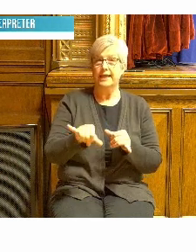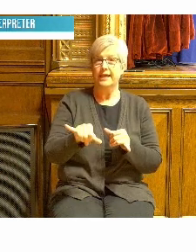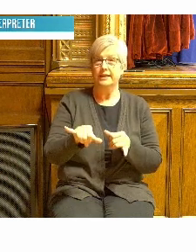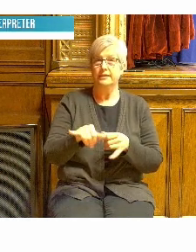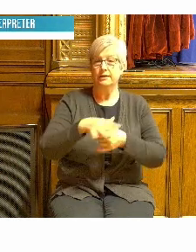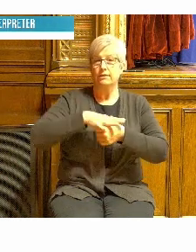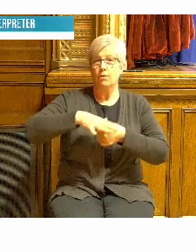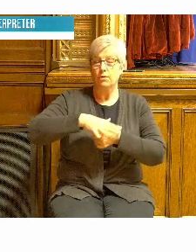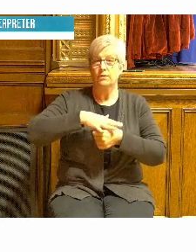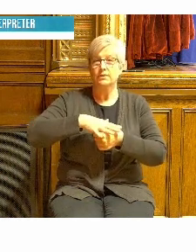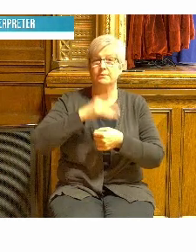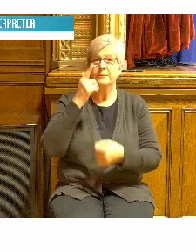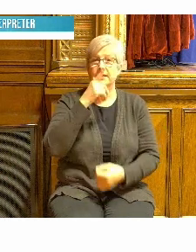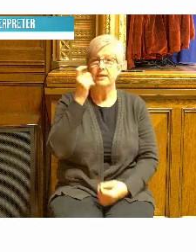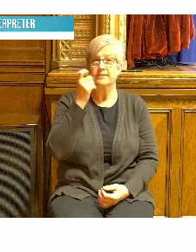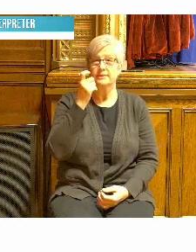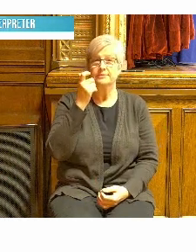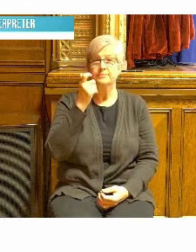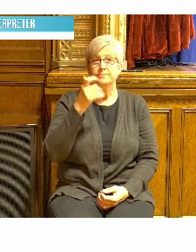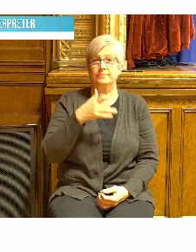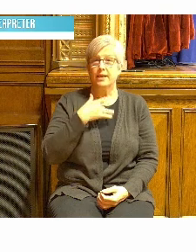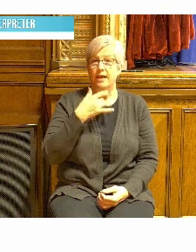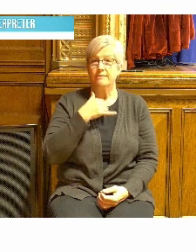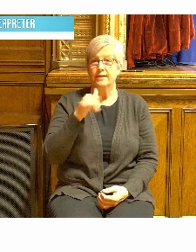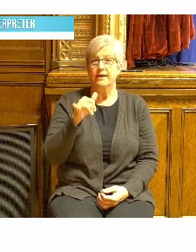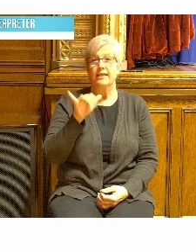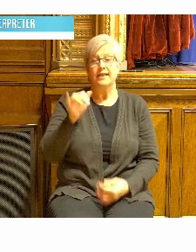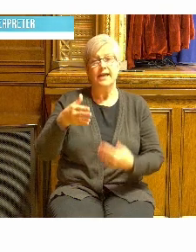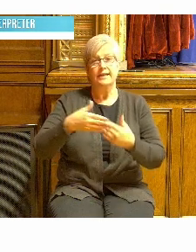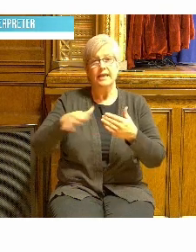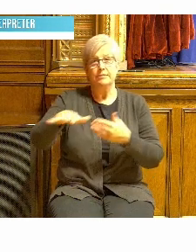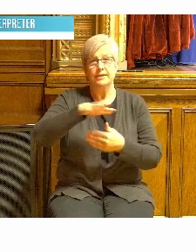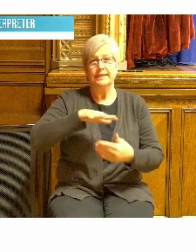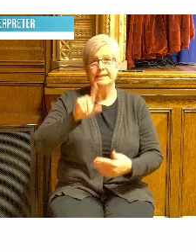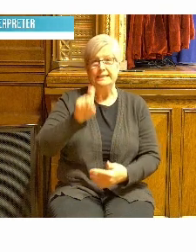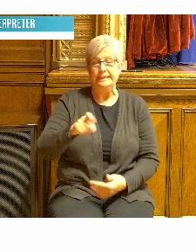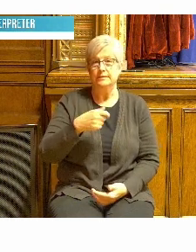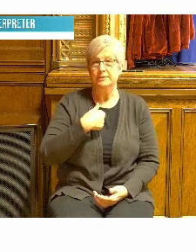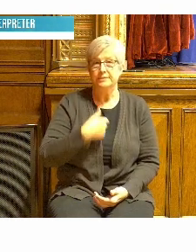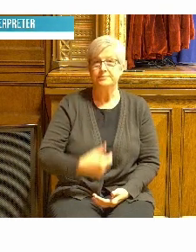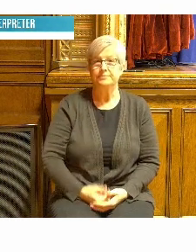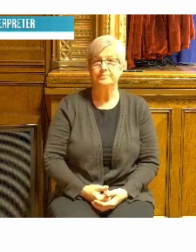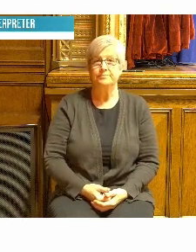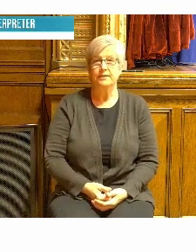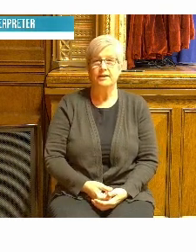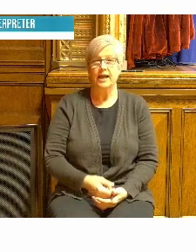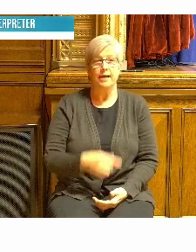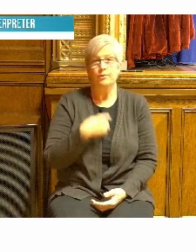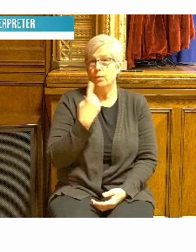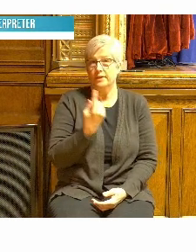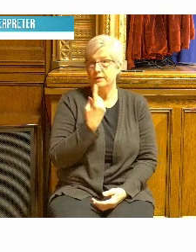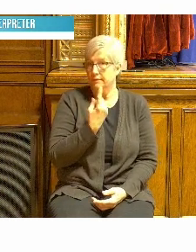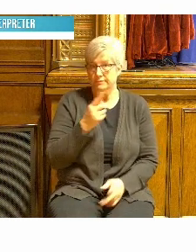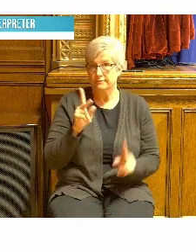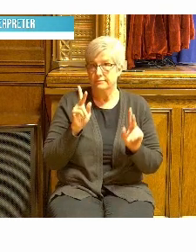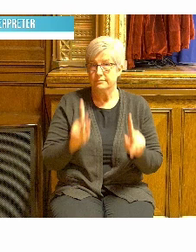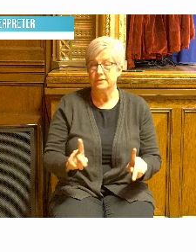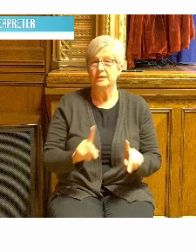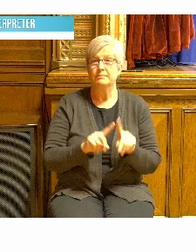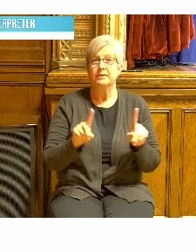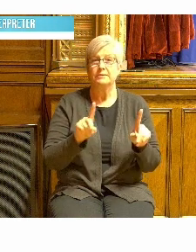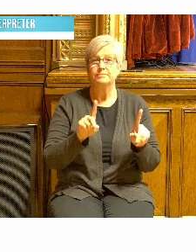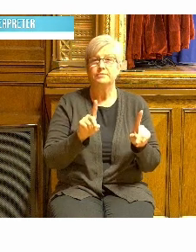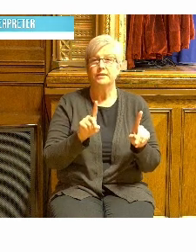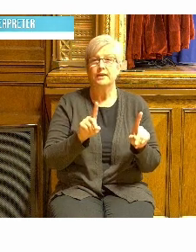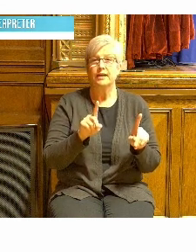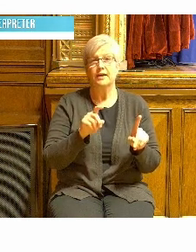is because I feel that that neighborhood needs me. I'm just one person, but I'm also